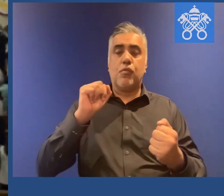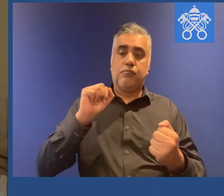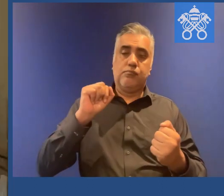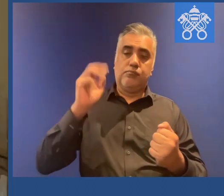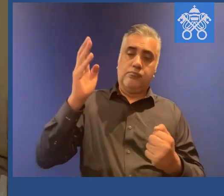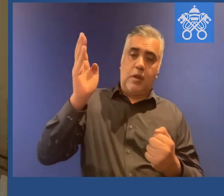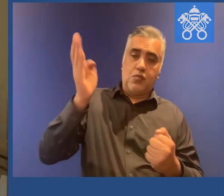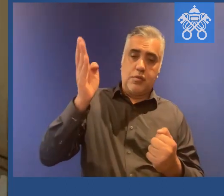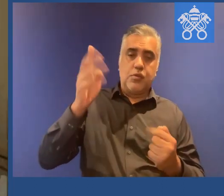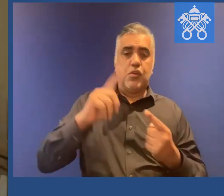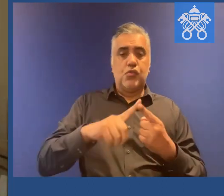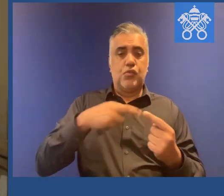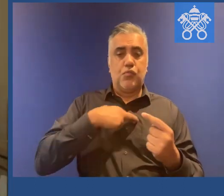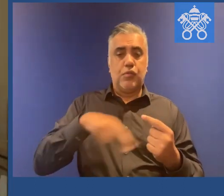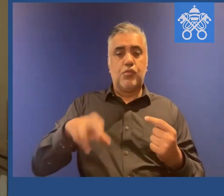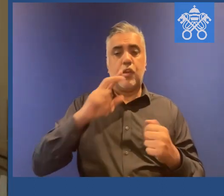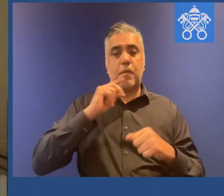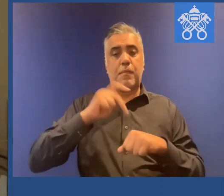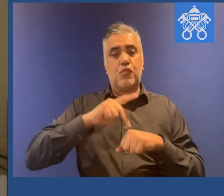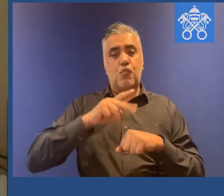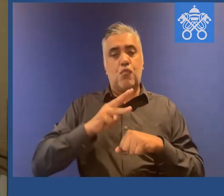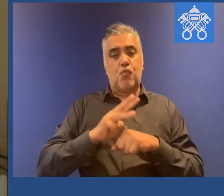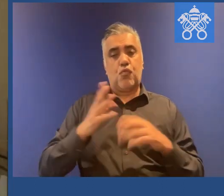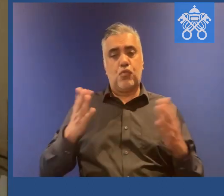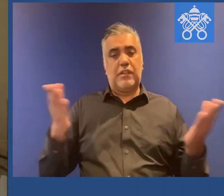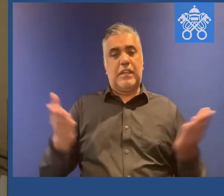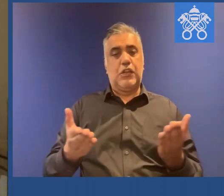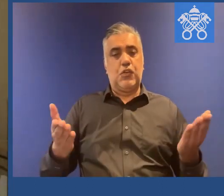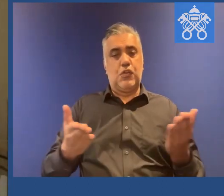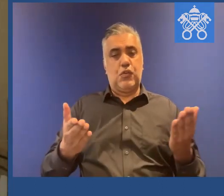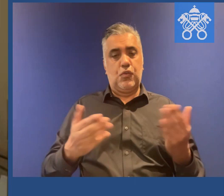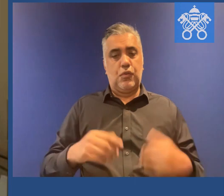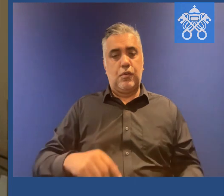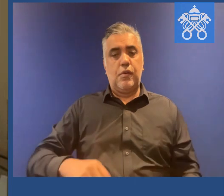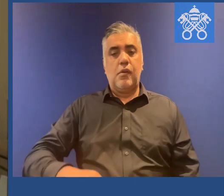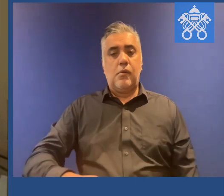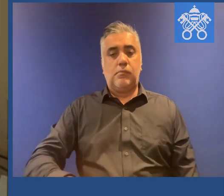the religious and pastoral workers here.